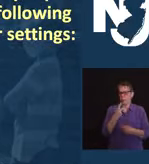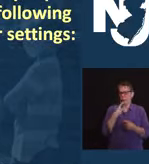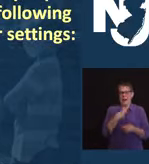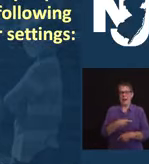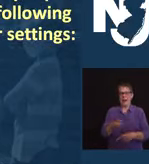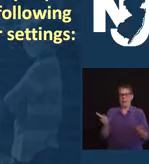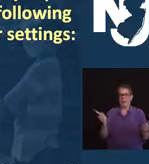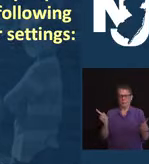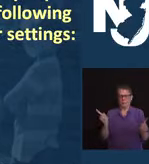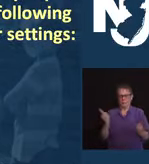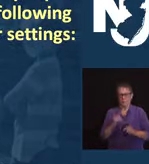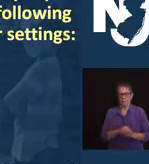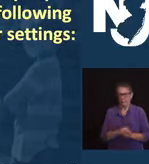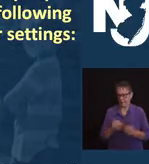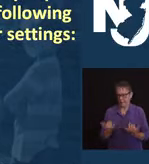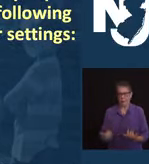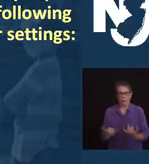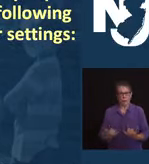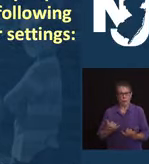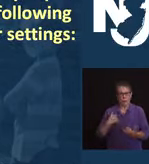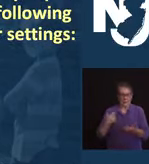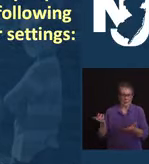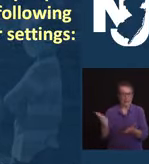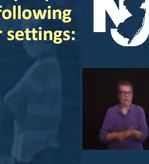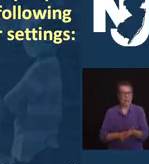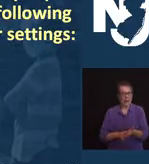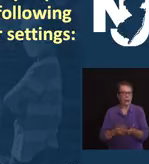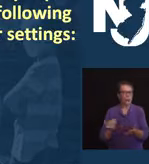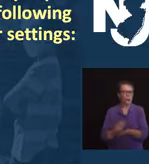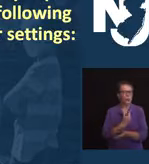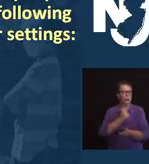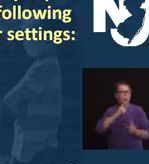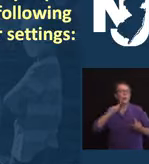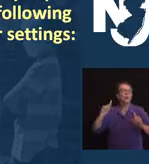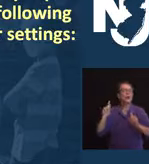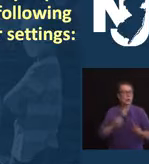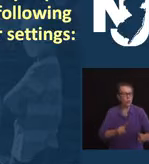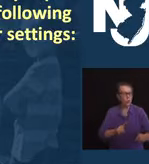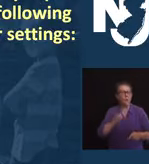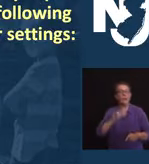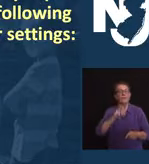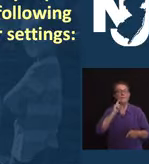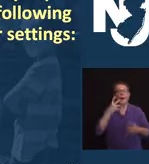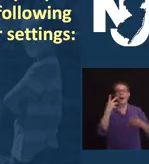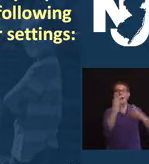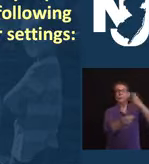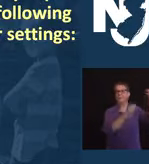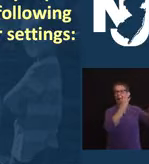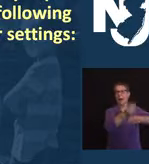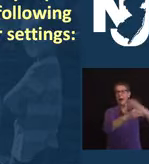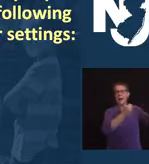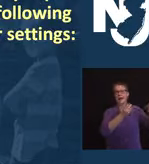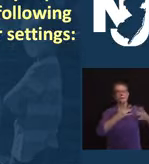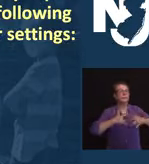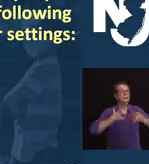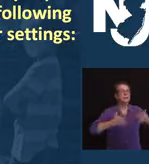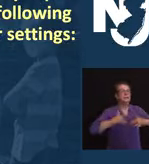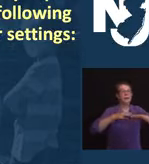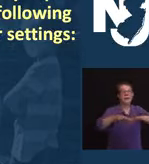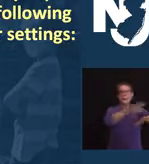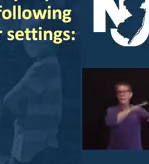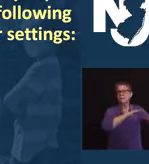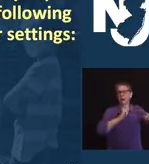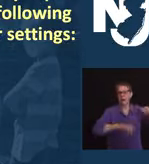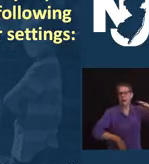increasing the general outdoor gathering limit to 200 people effective at 6 a.m. this coming Friday.